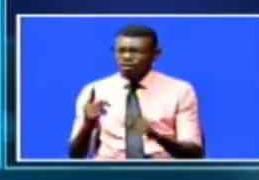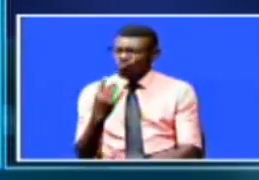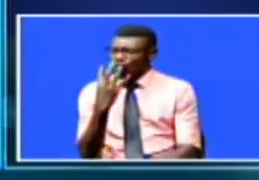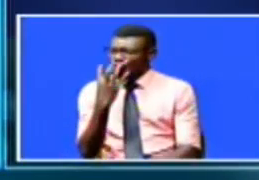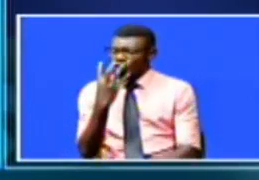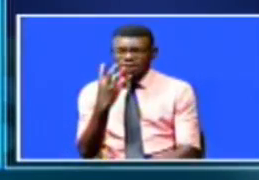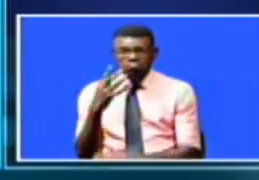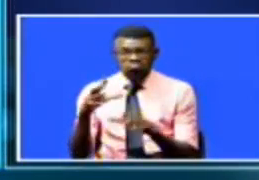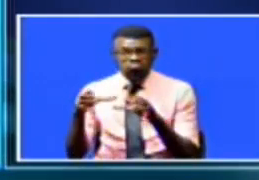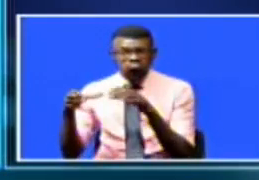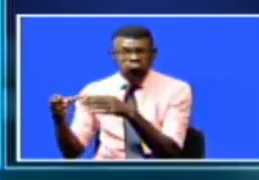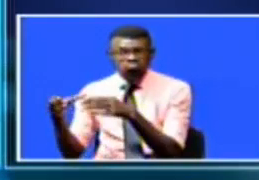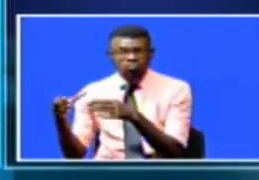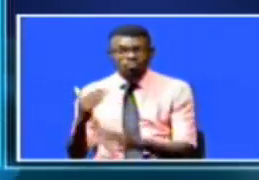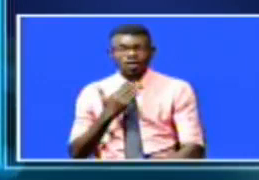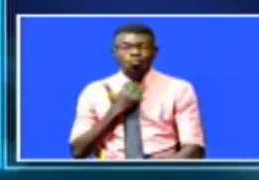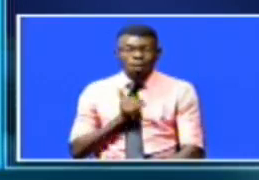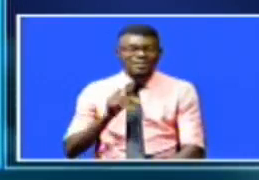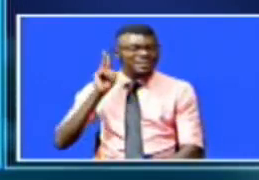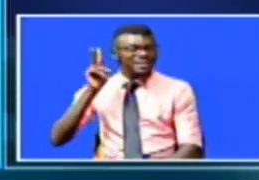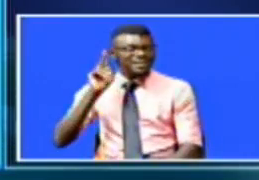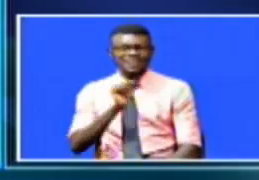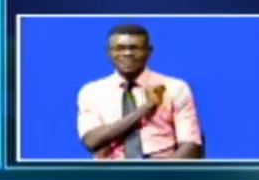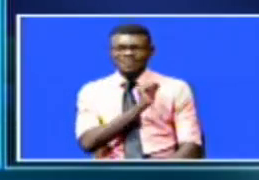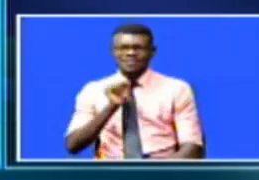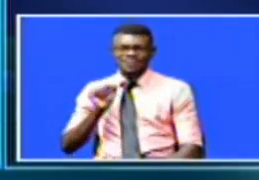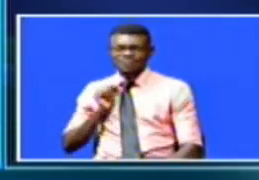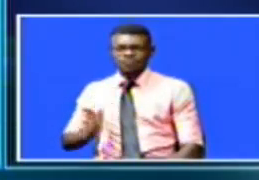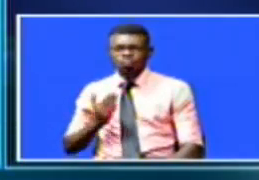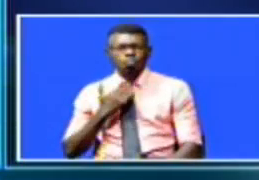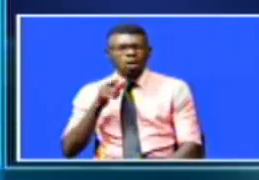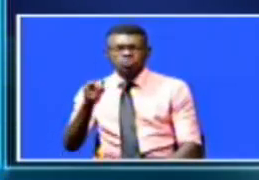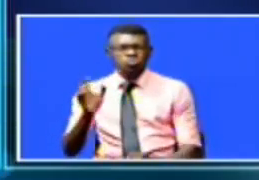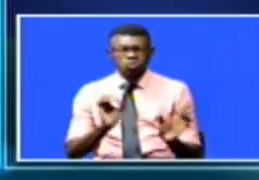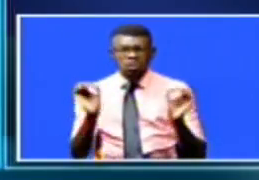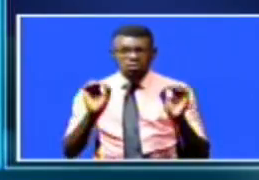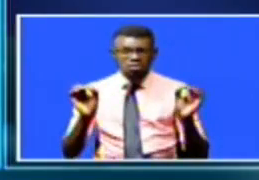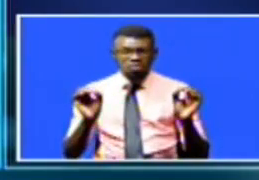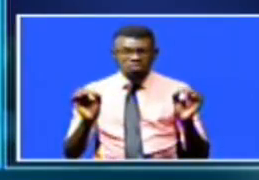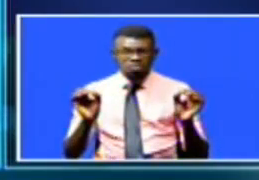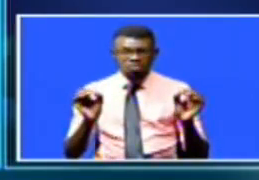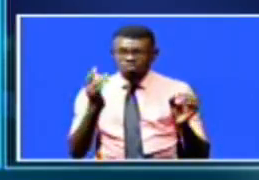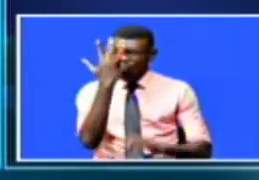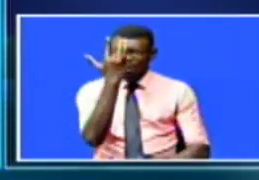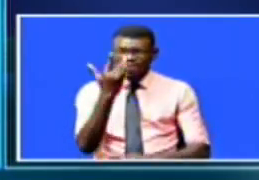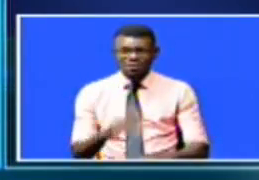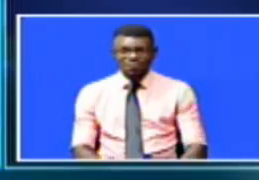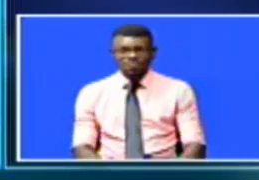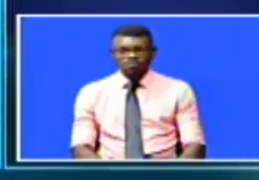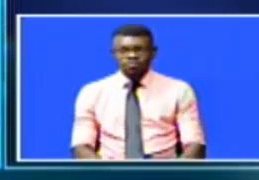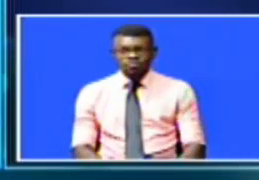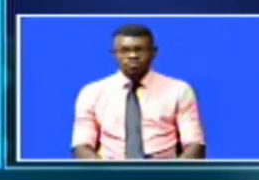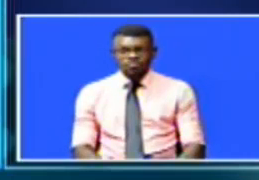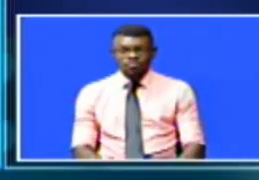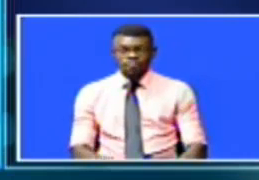ODM party, prefers the Kisii senator to you for this all-important position? First of all, Ben, even